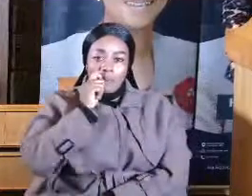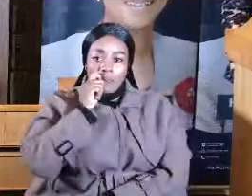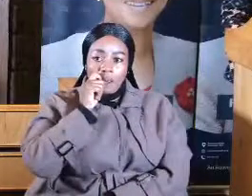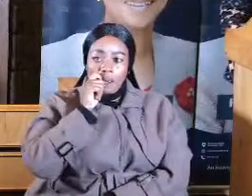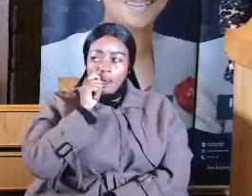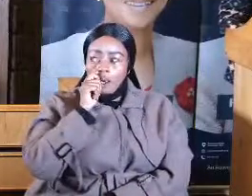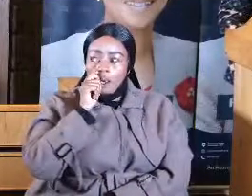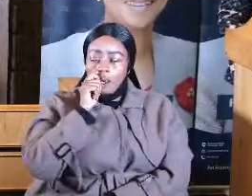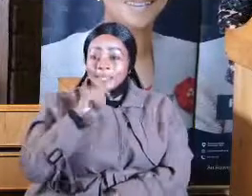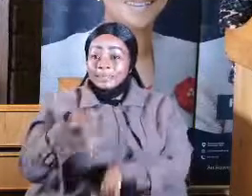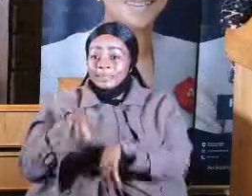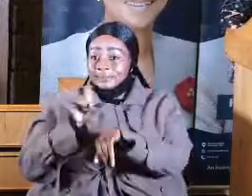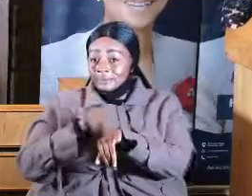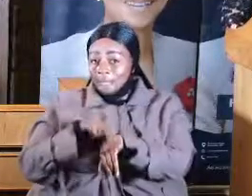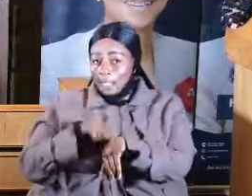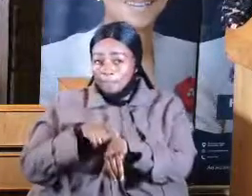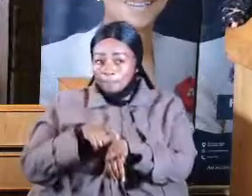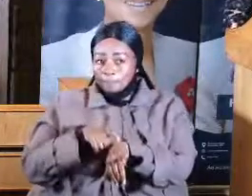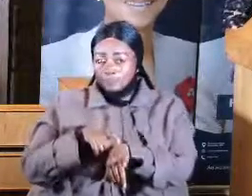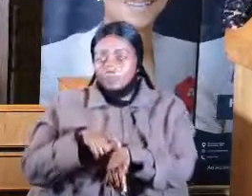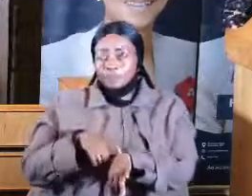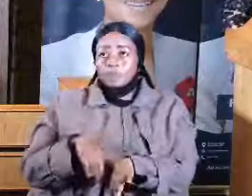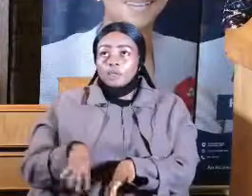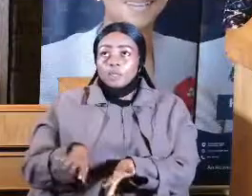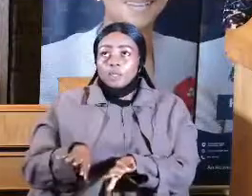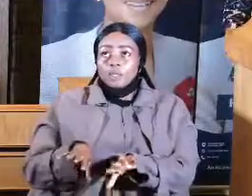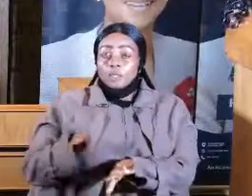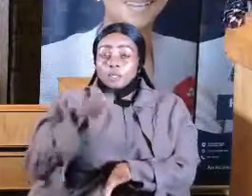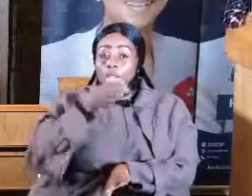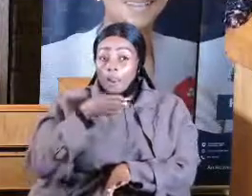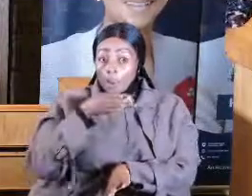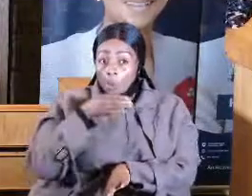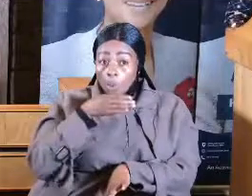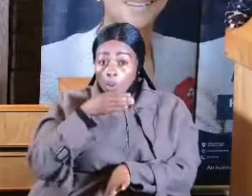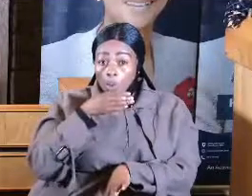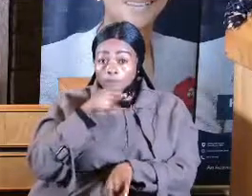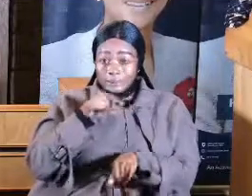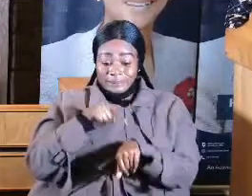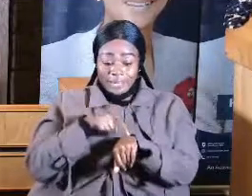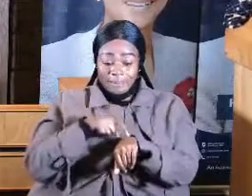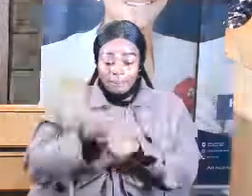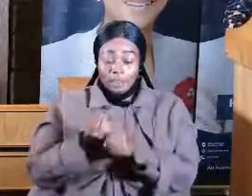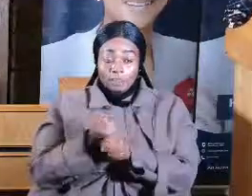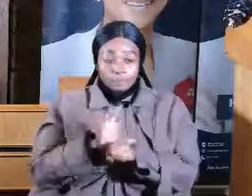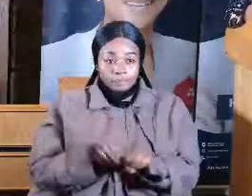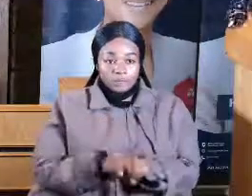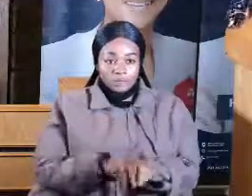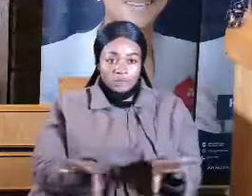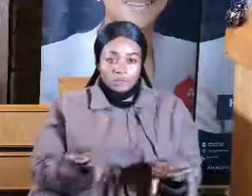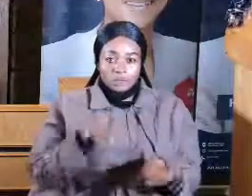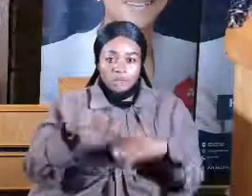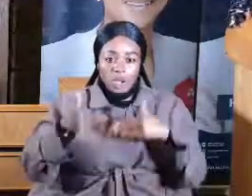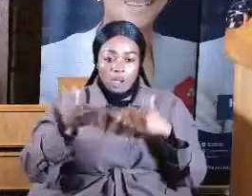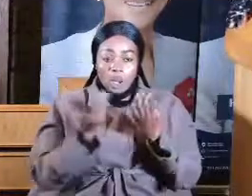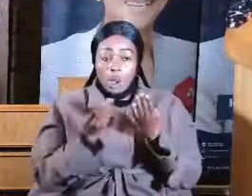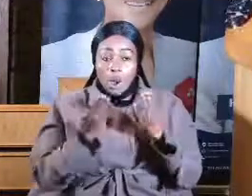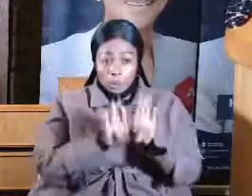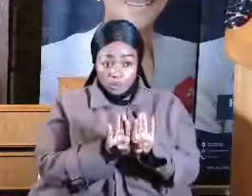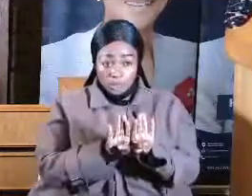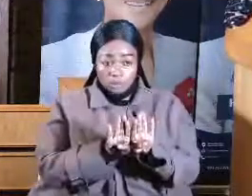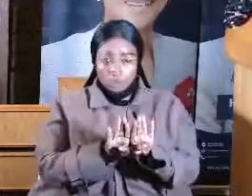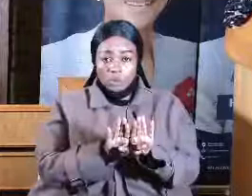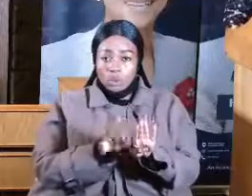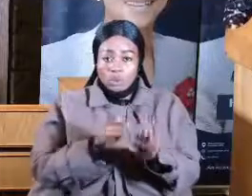During the lockdown, the president implemented an alcohol ban. Statistics have shown us that 54% of tavern owners are